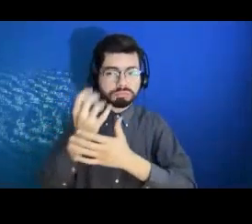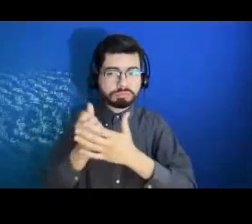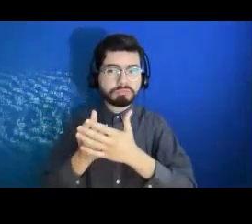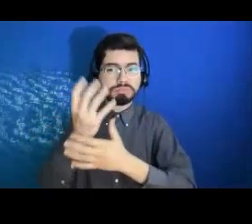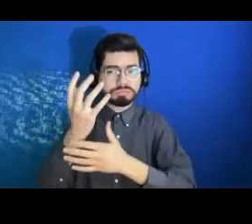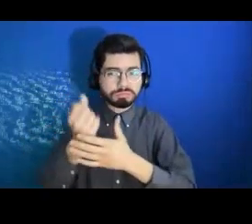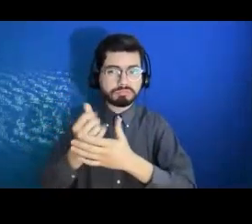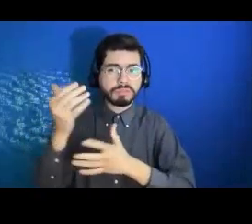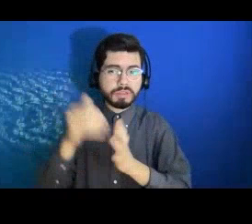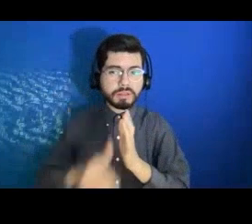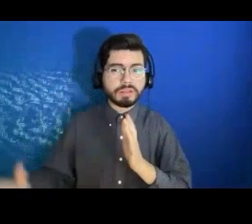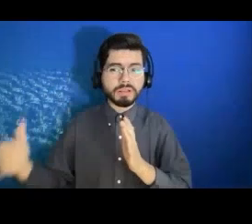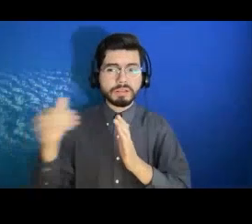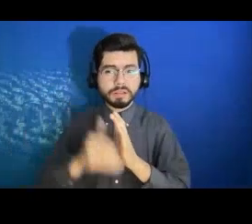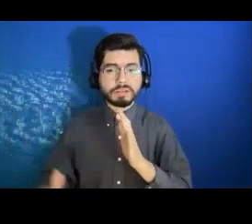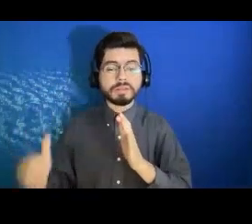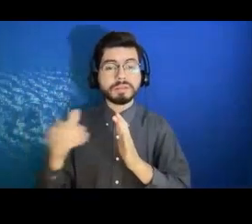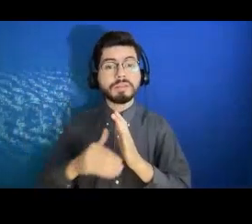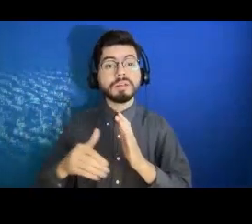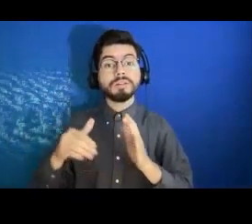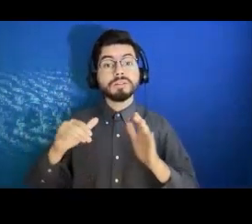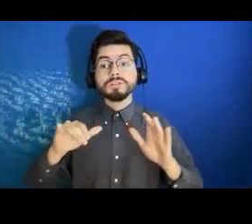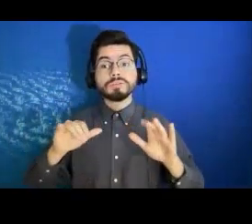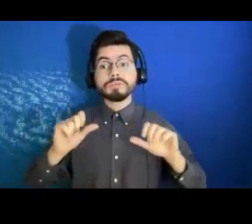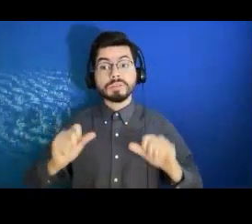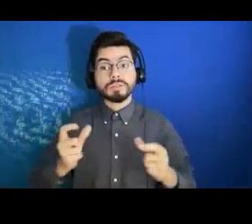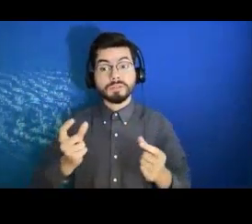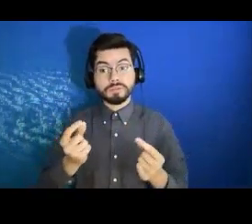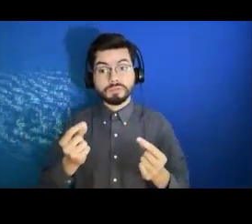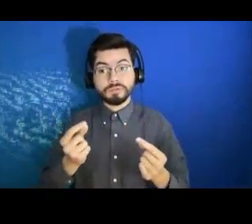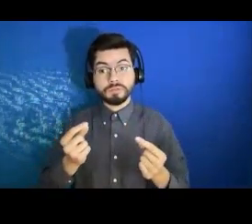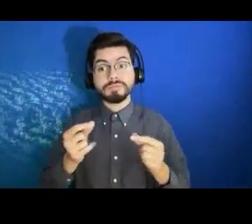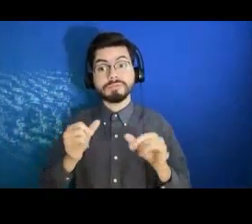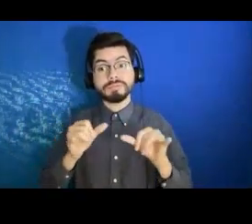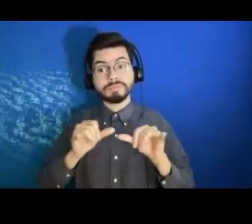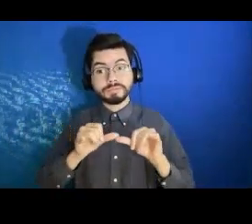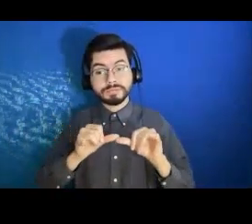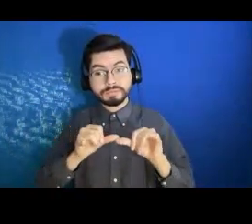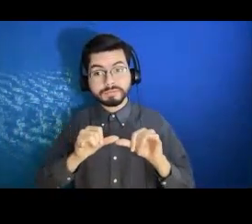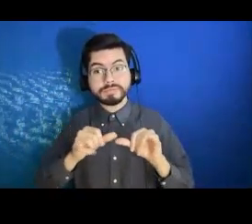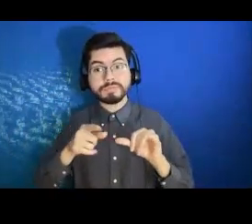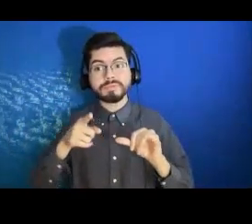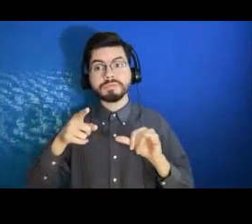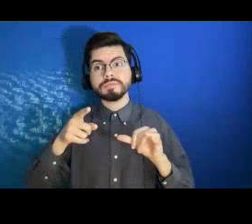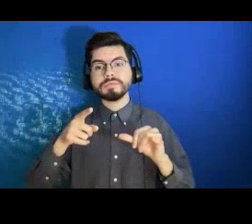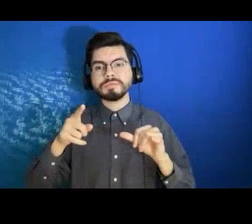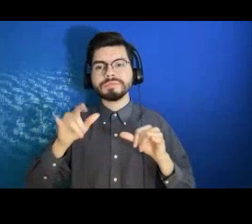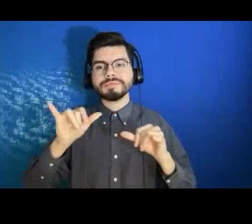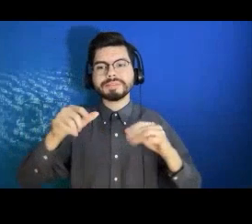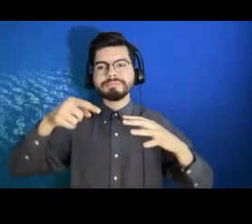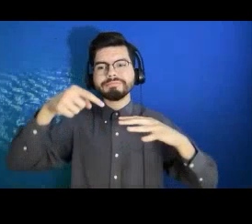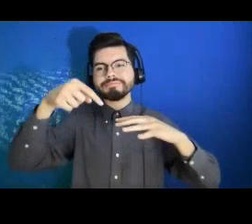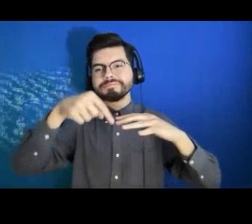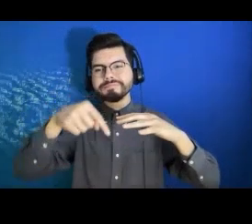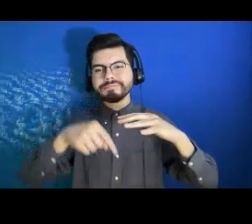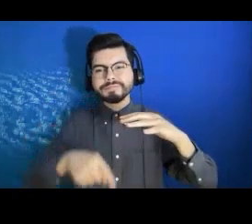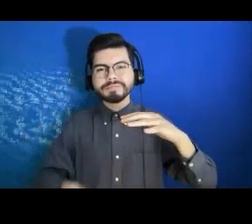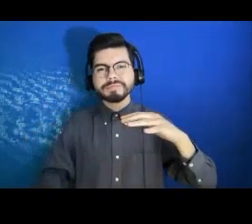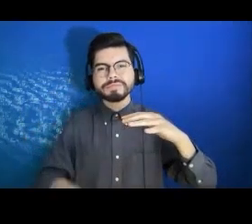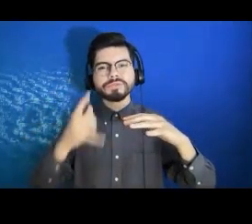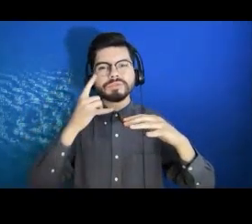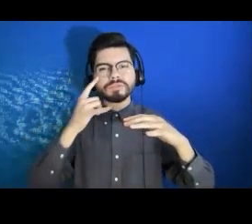over. So we can use this to plot out what the plumbing system of Old Faithful looks like, and it looks like